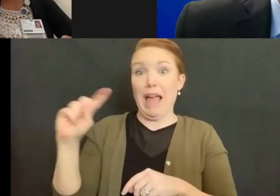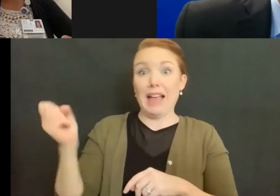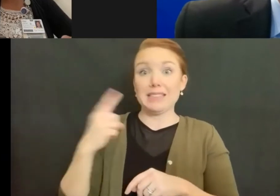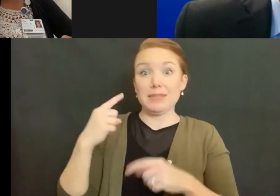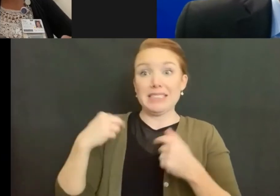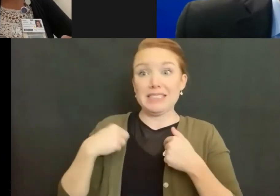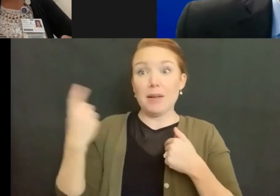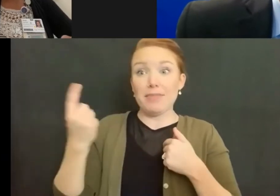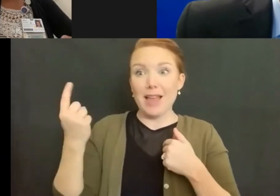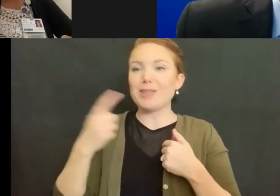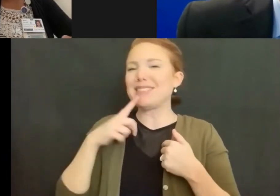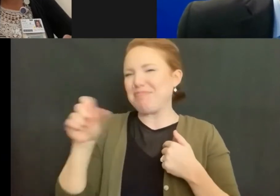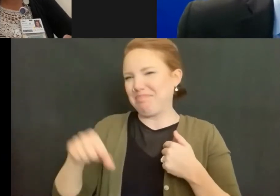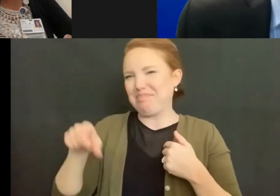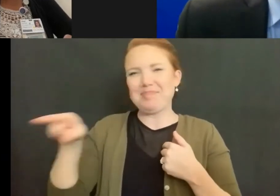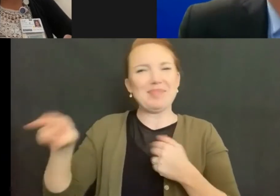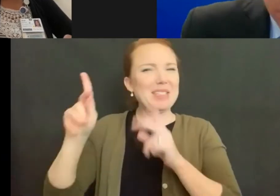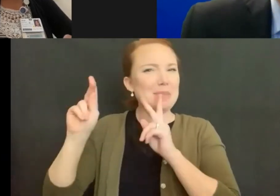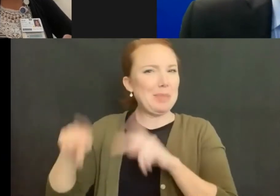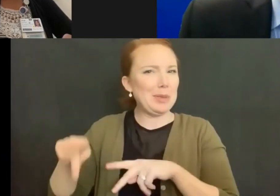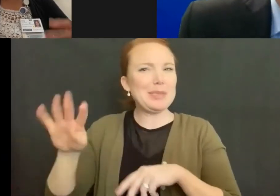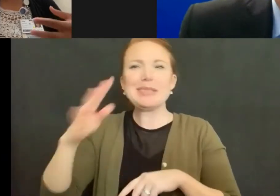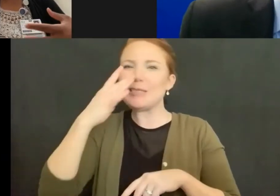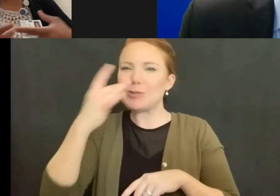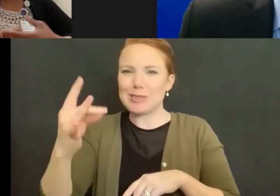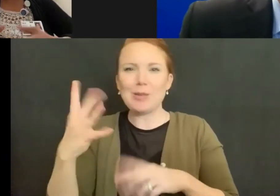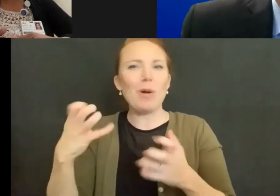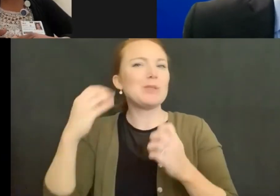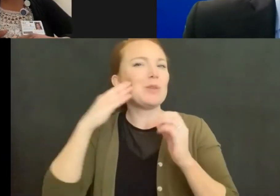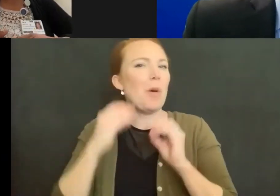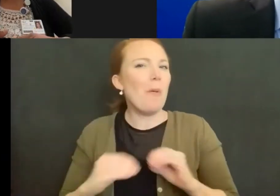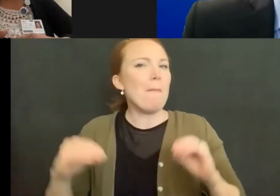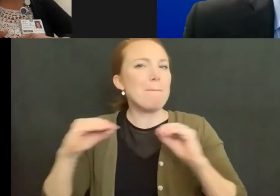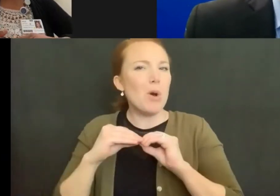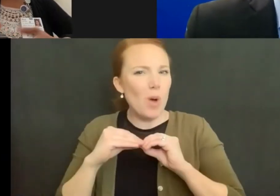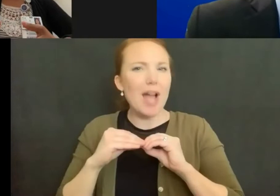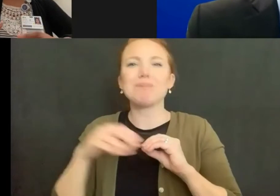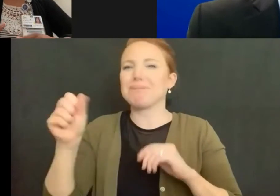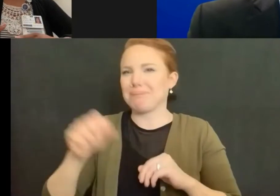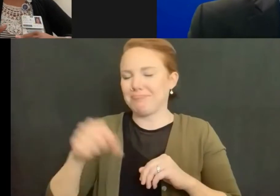like, yes, this person is interested. And probably